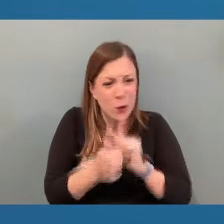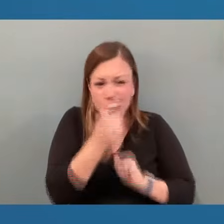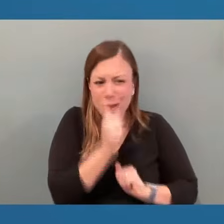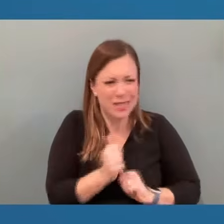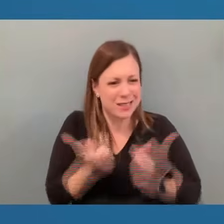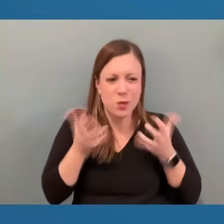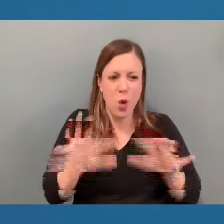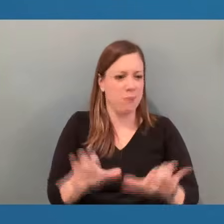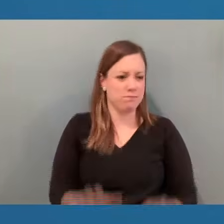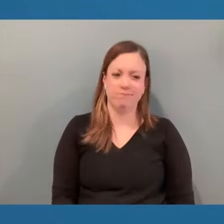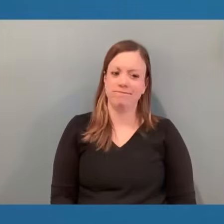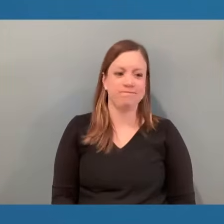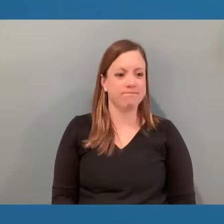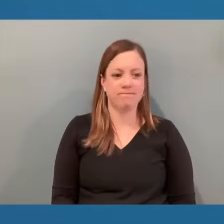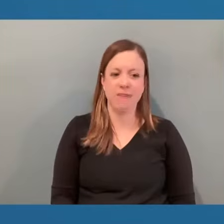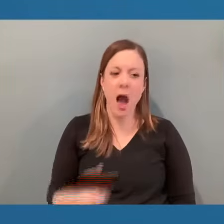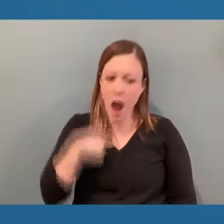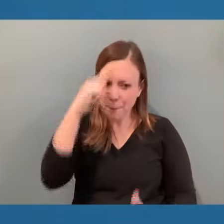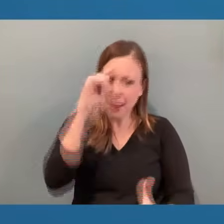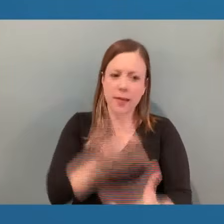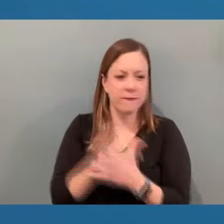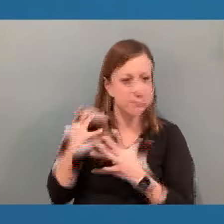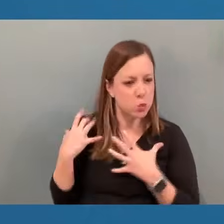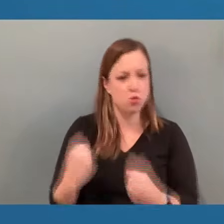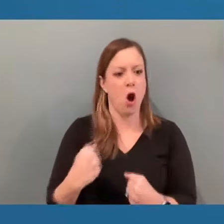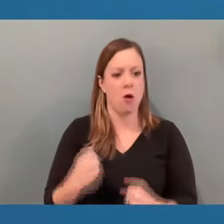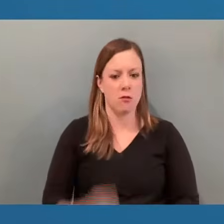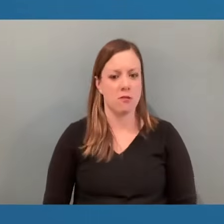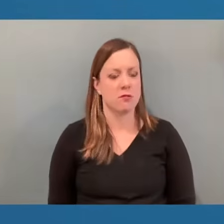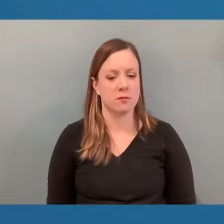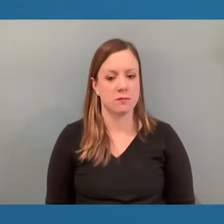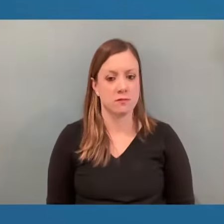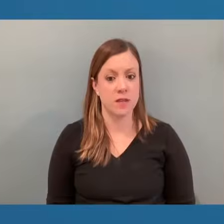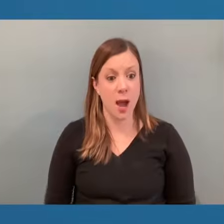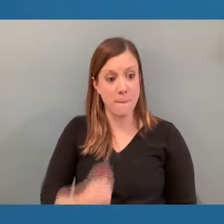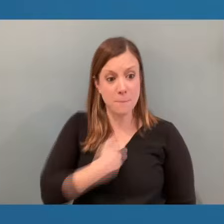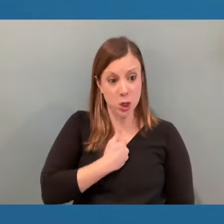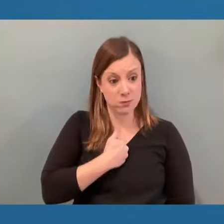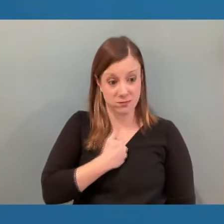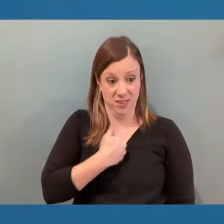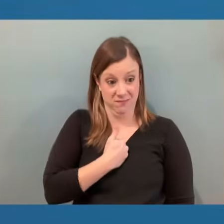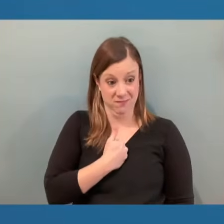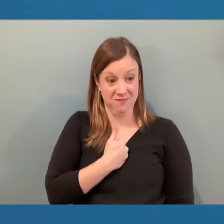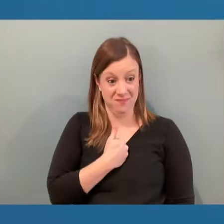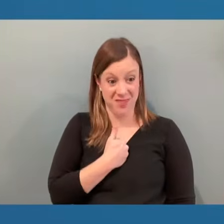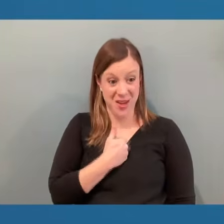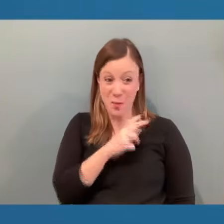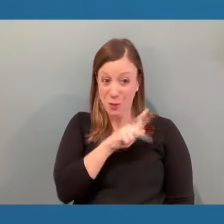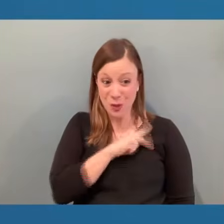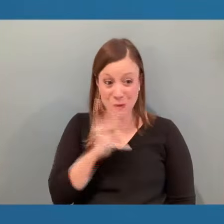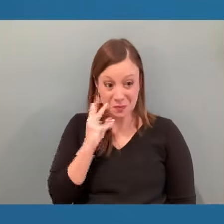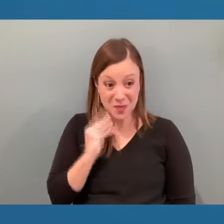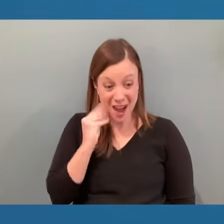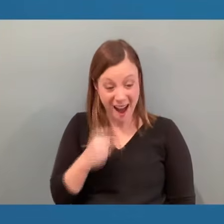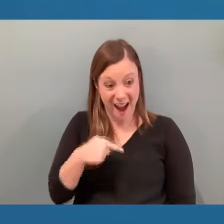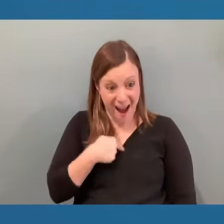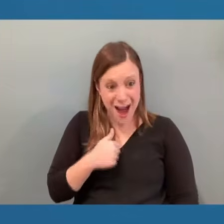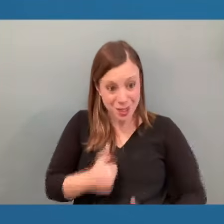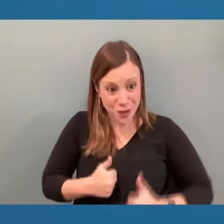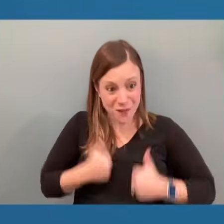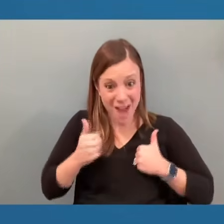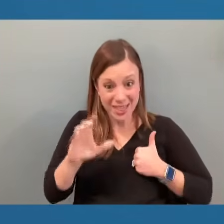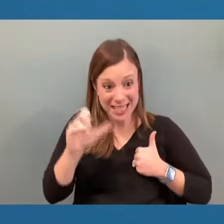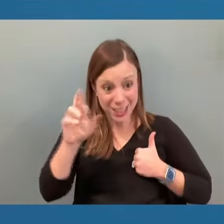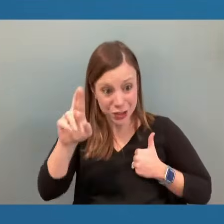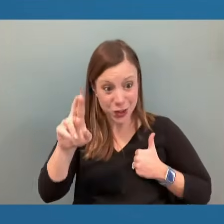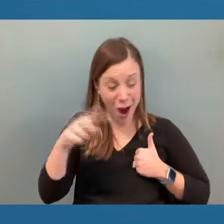being. And I'll share with you personally, as a cancer survivor, given a diagnosis of a rare form of